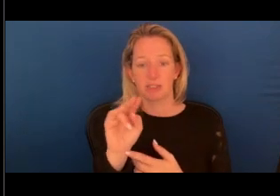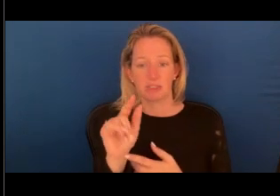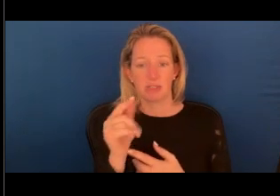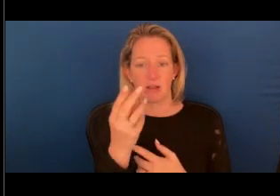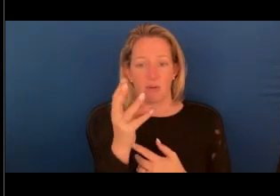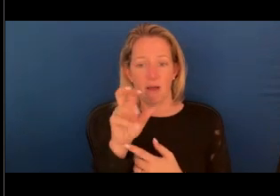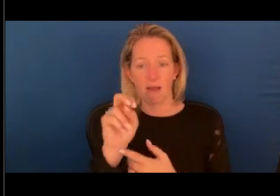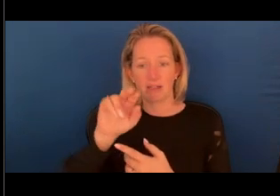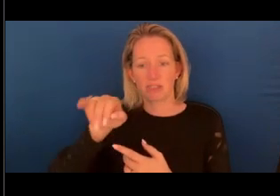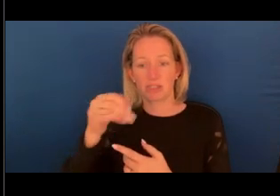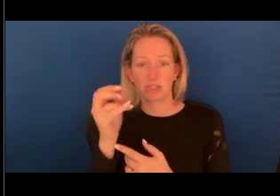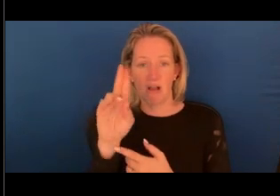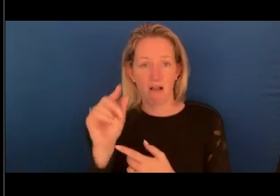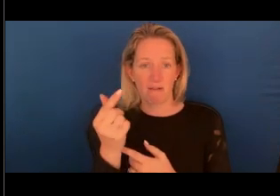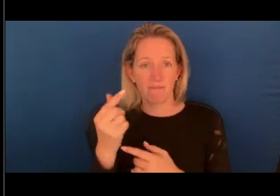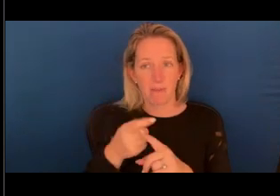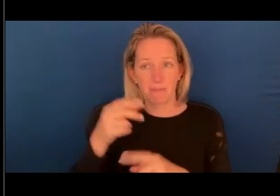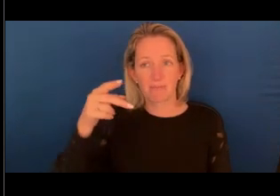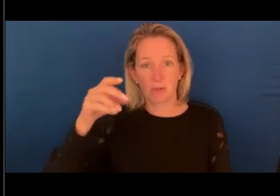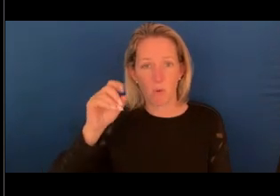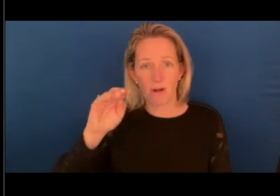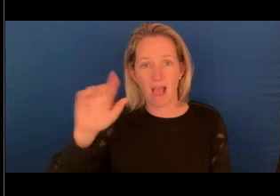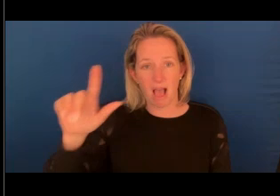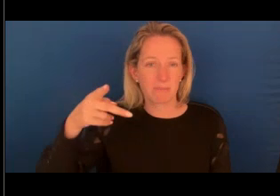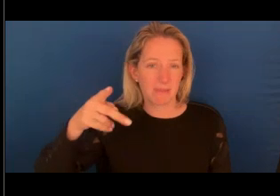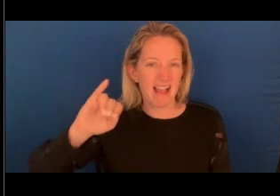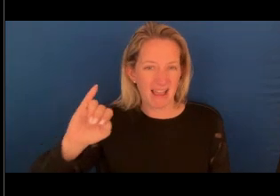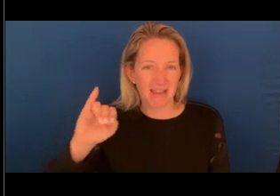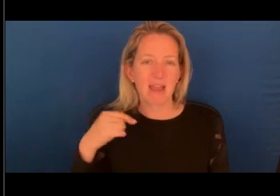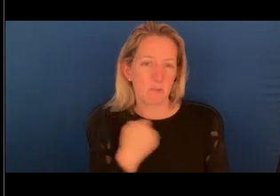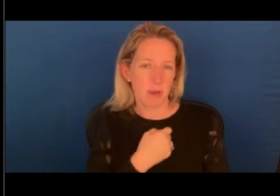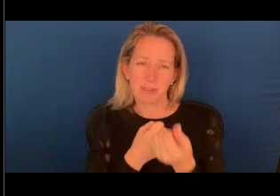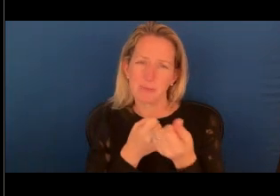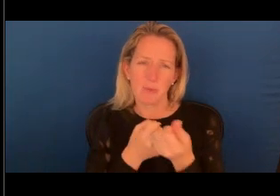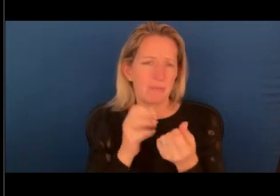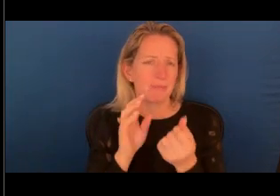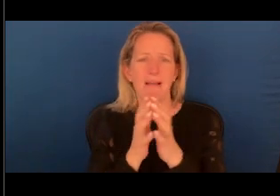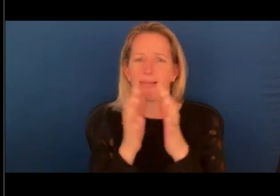a number of other folks at Cornell as well as New York Sea Grant. Next slide, please.